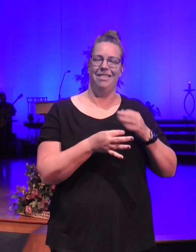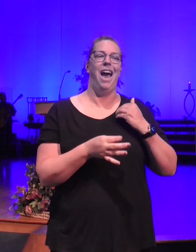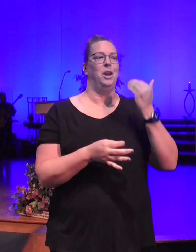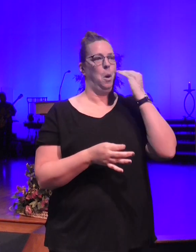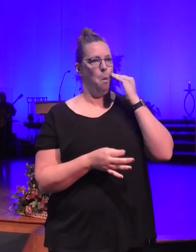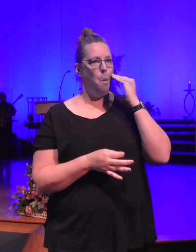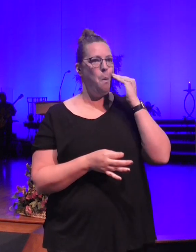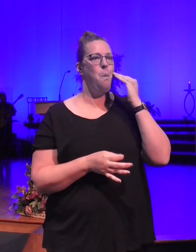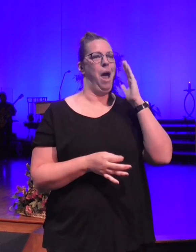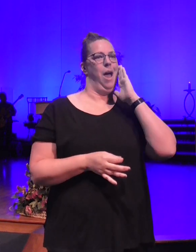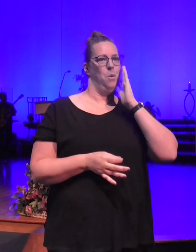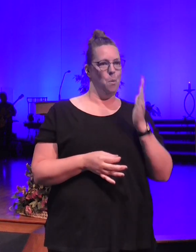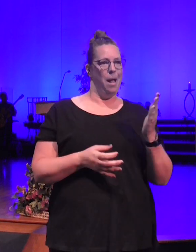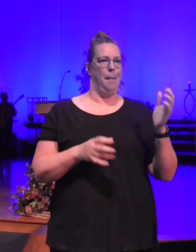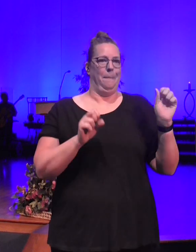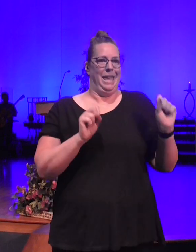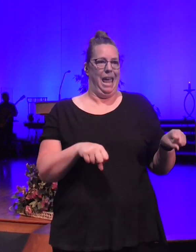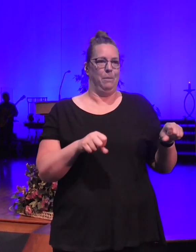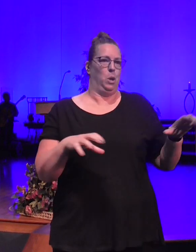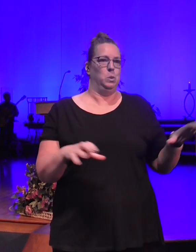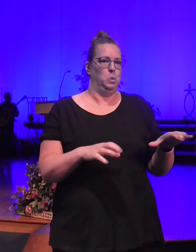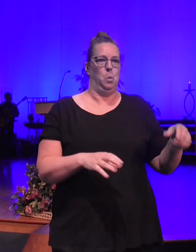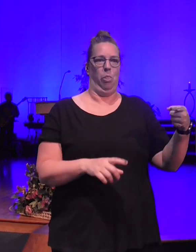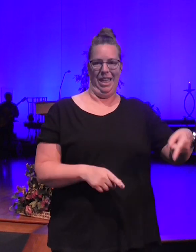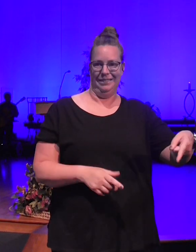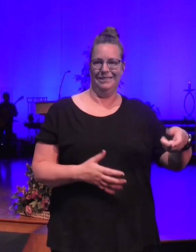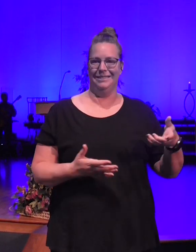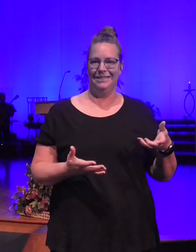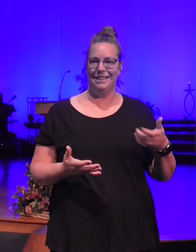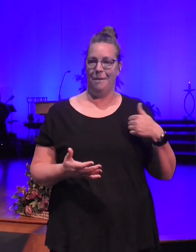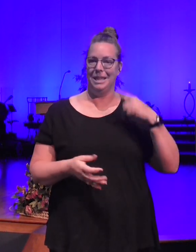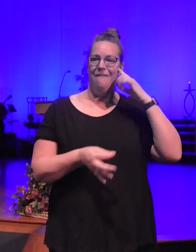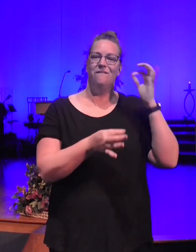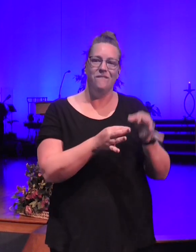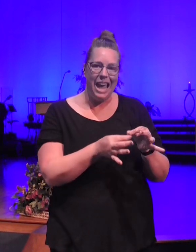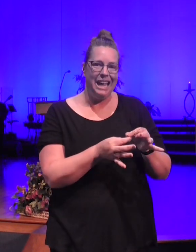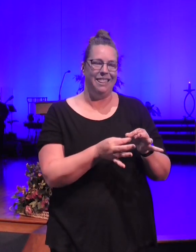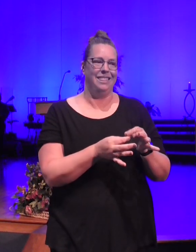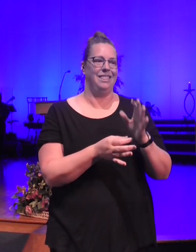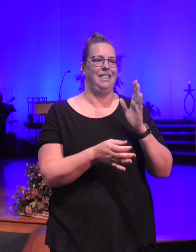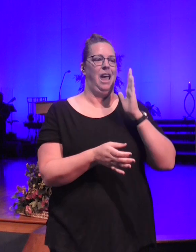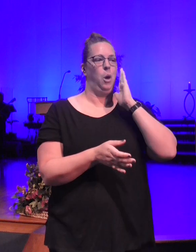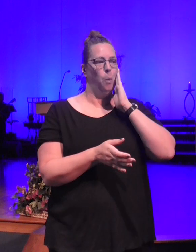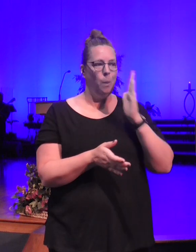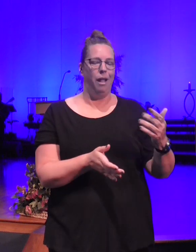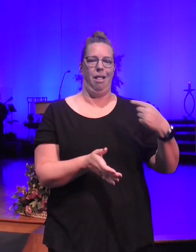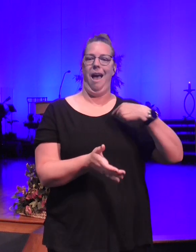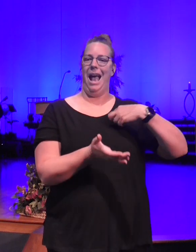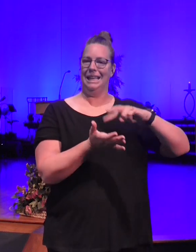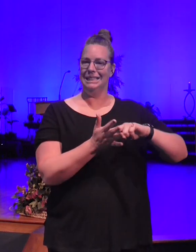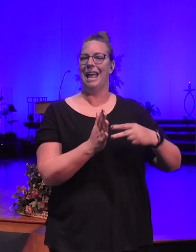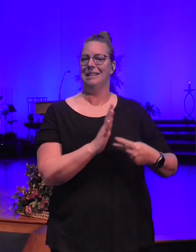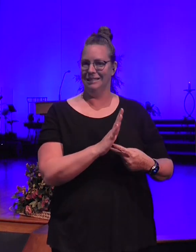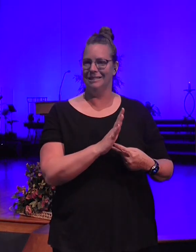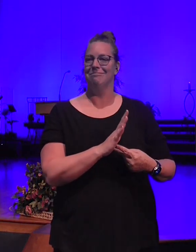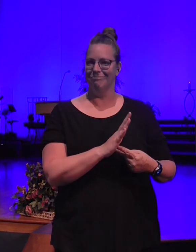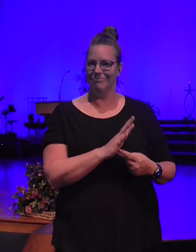know that I'm going to be able to do this because I have faith that this is what I intended to do.